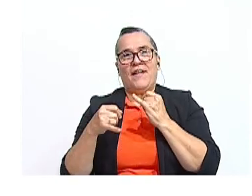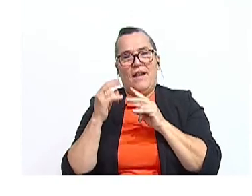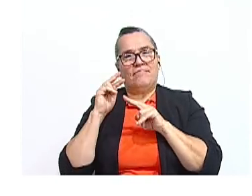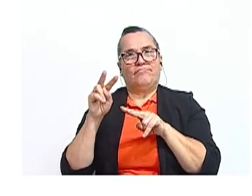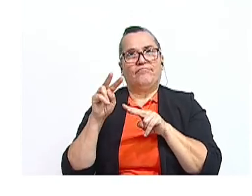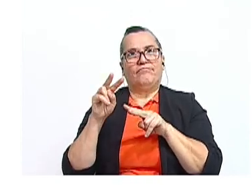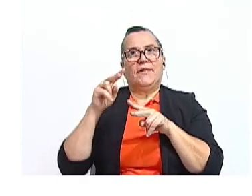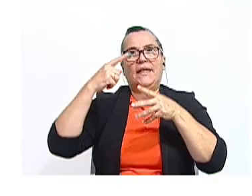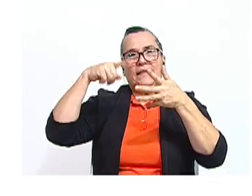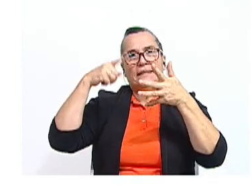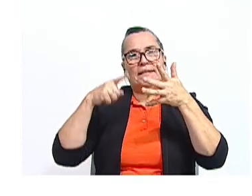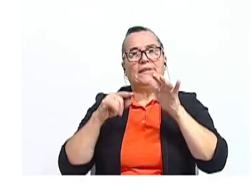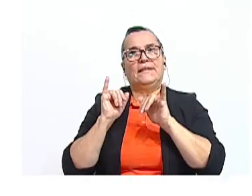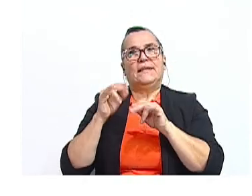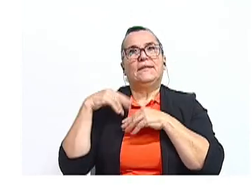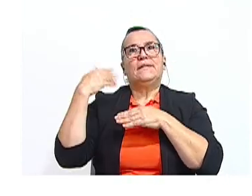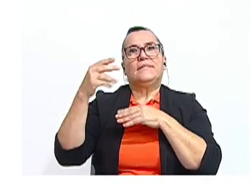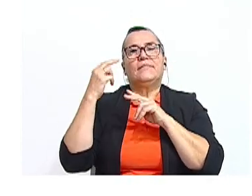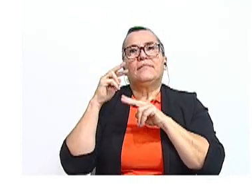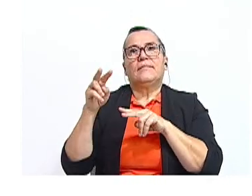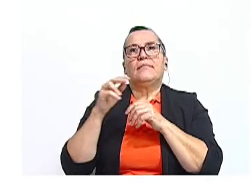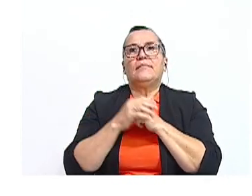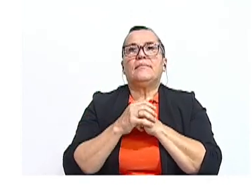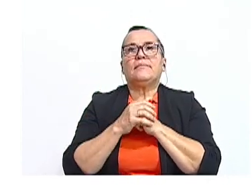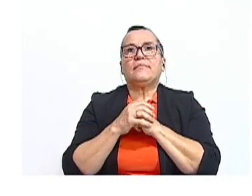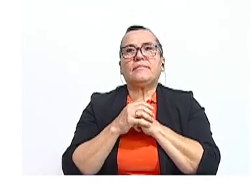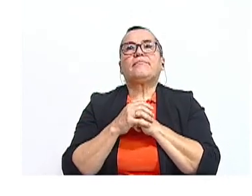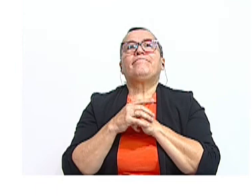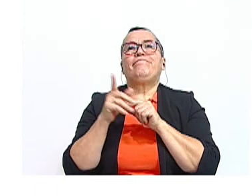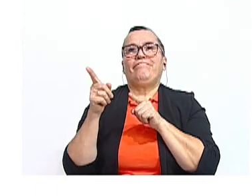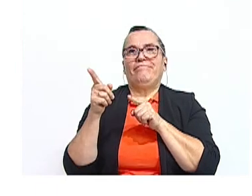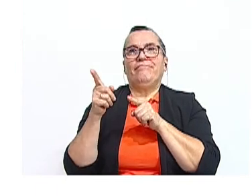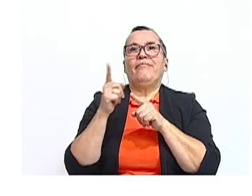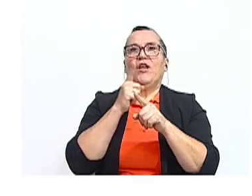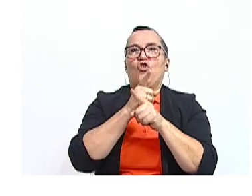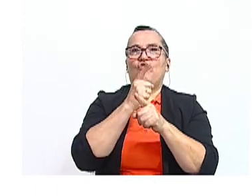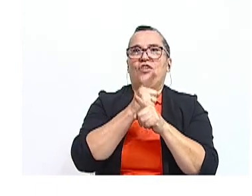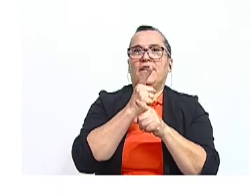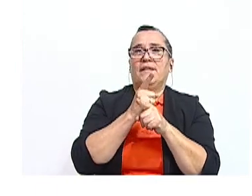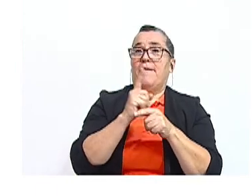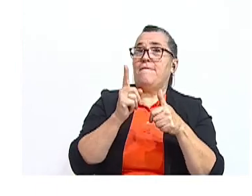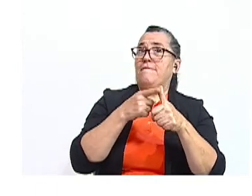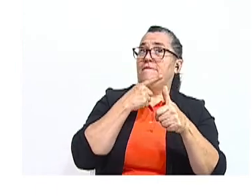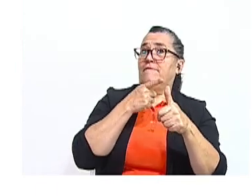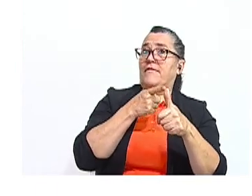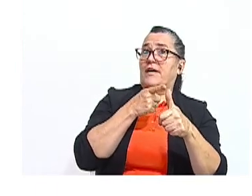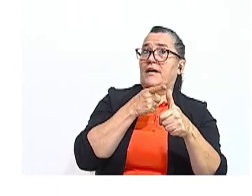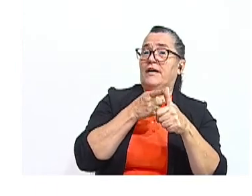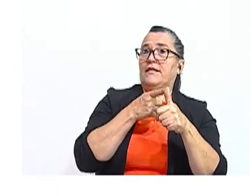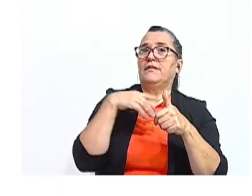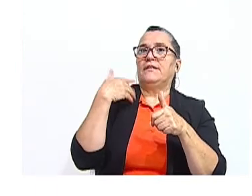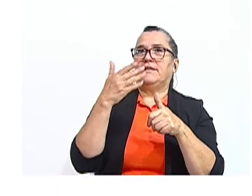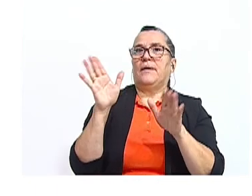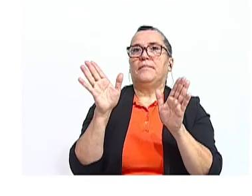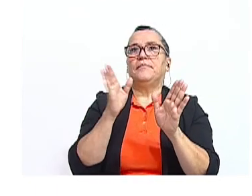Let's go to the next and see it. Okay, here you have it. I corrected them. Then let's go to the